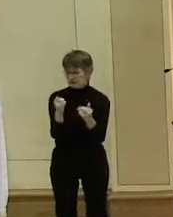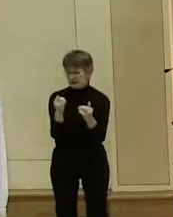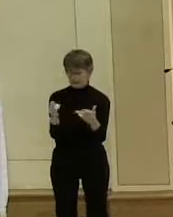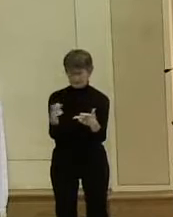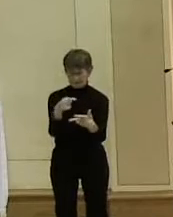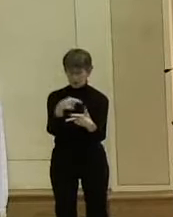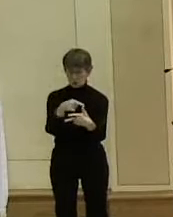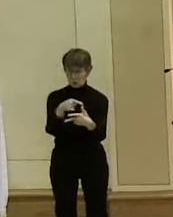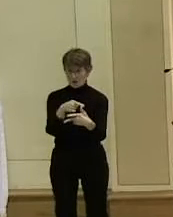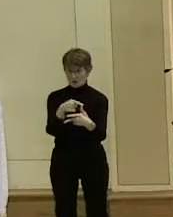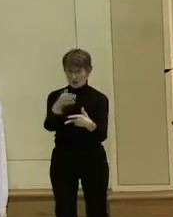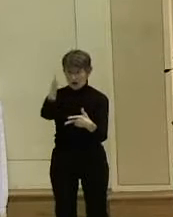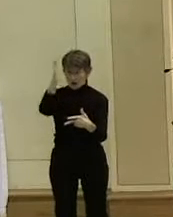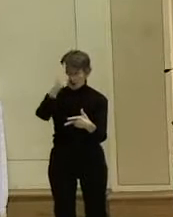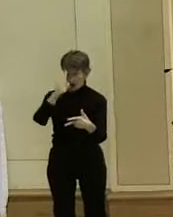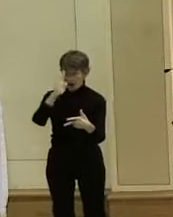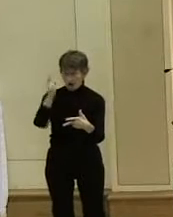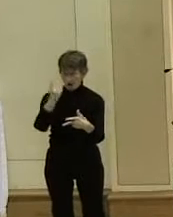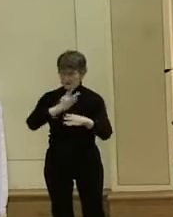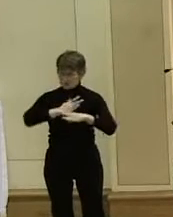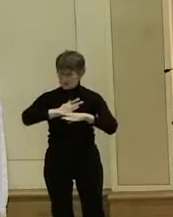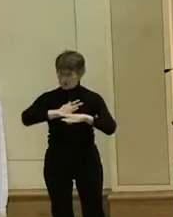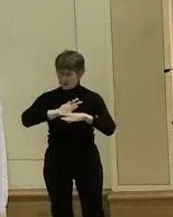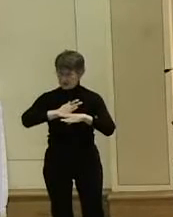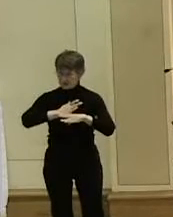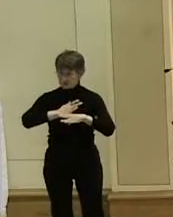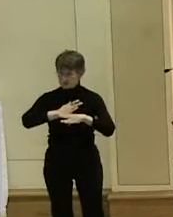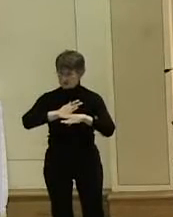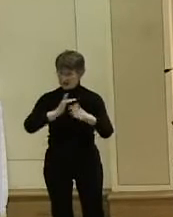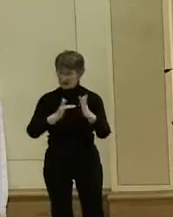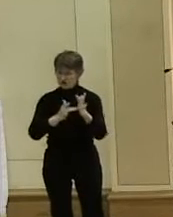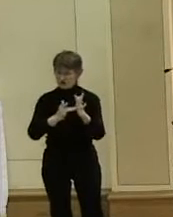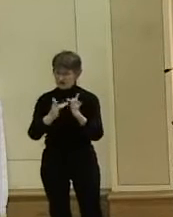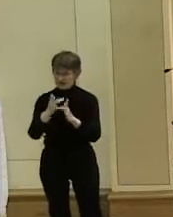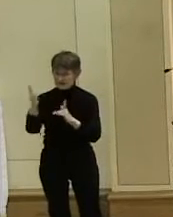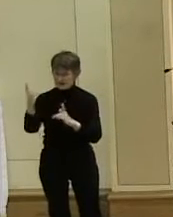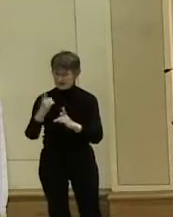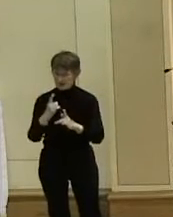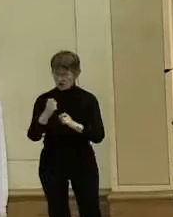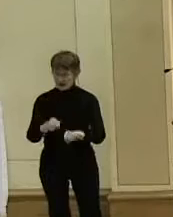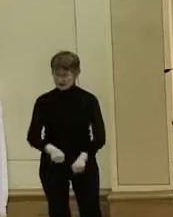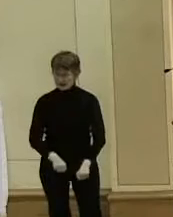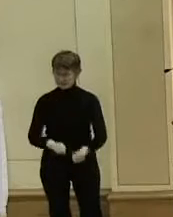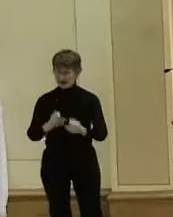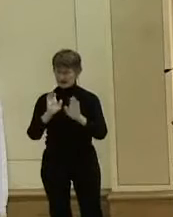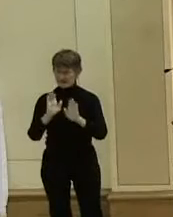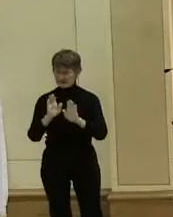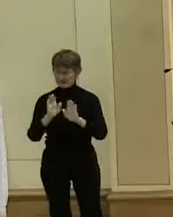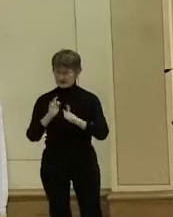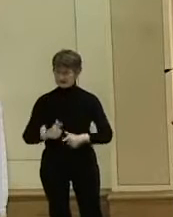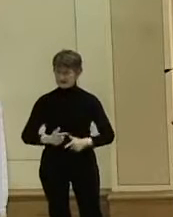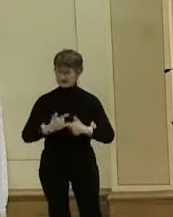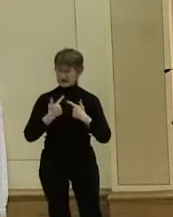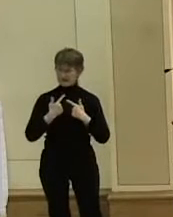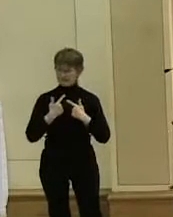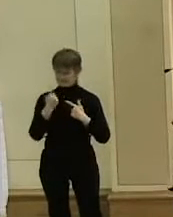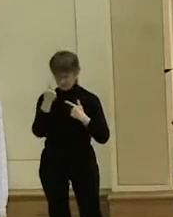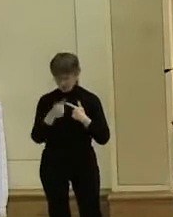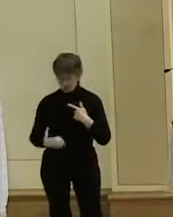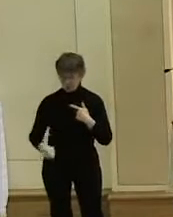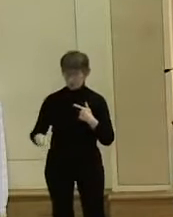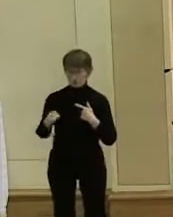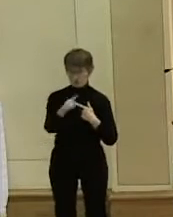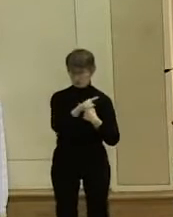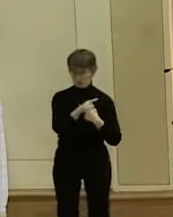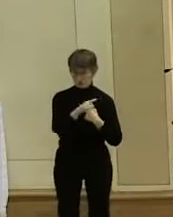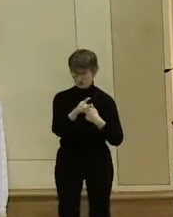that God protects. He says, I lay my life down for my sheep. And